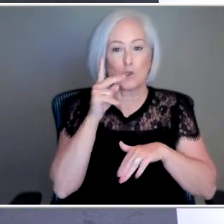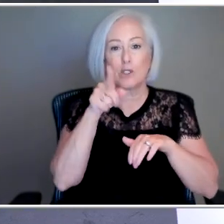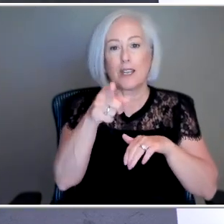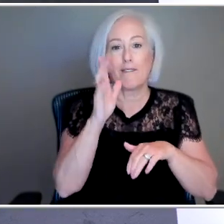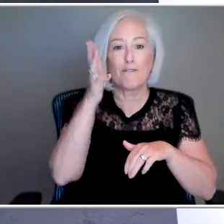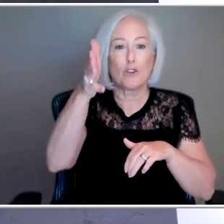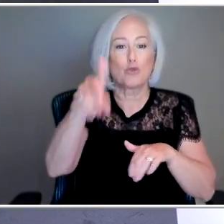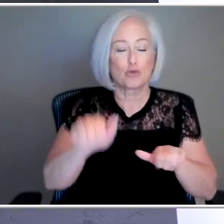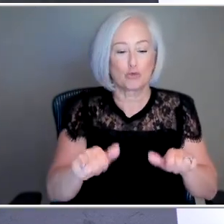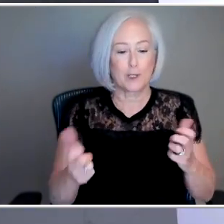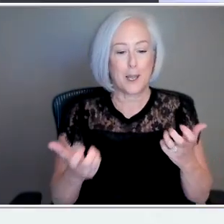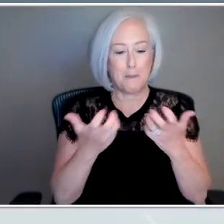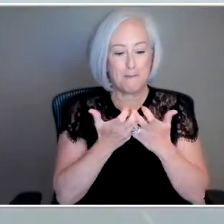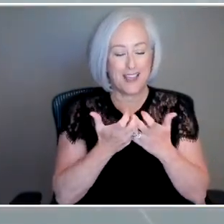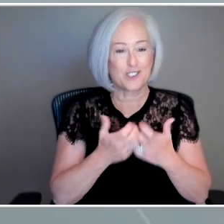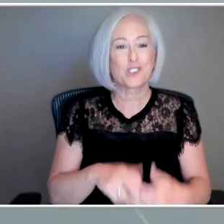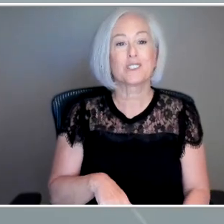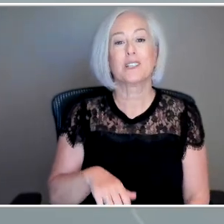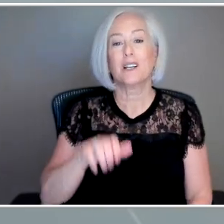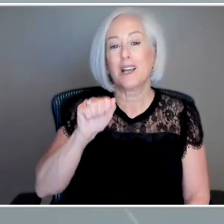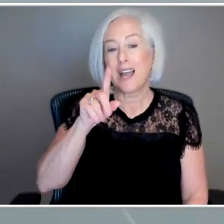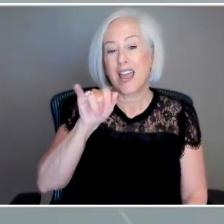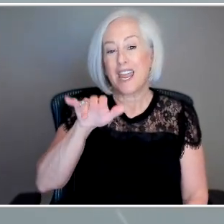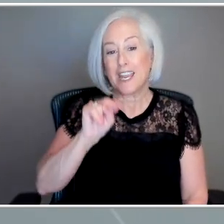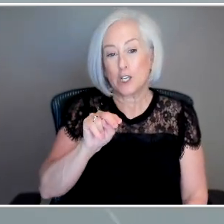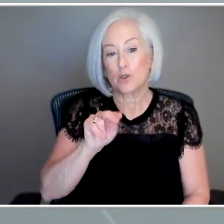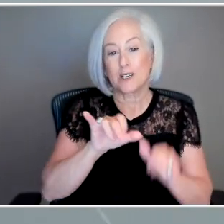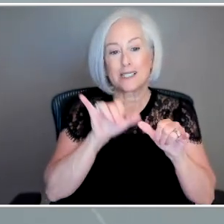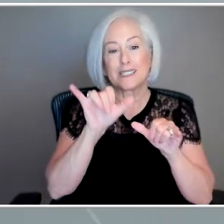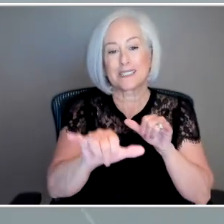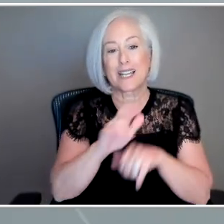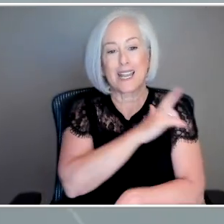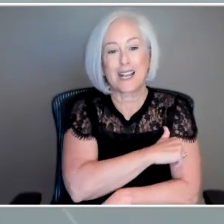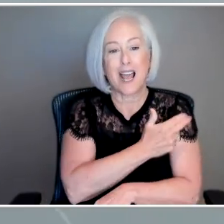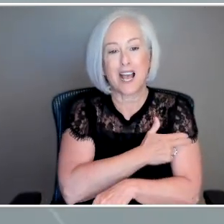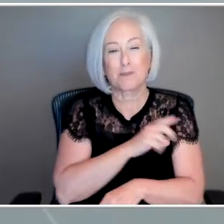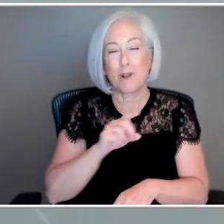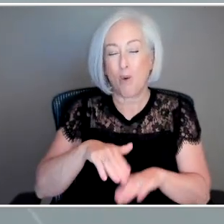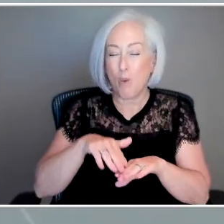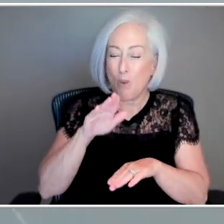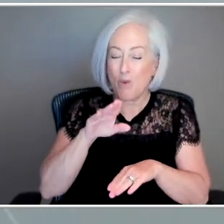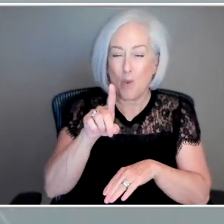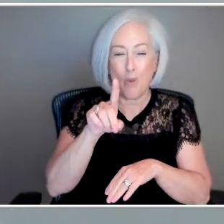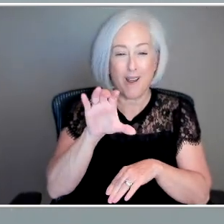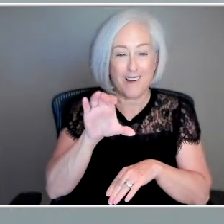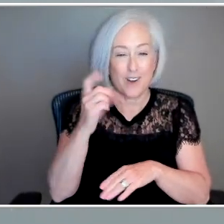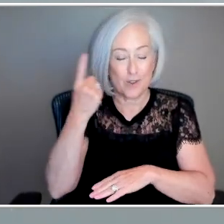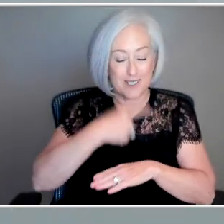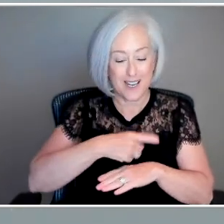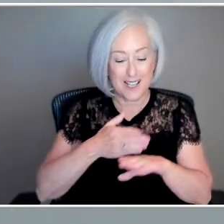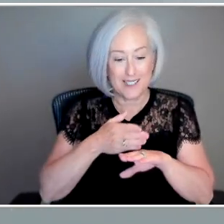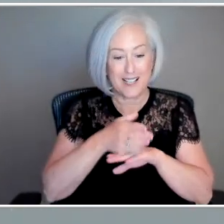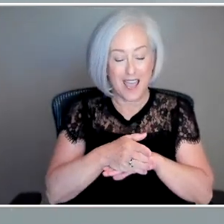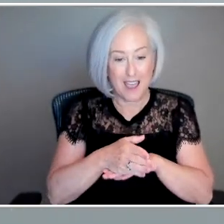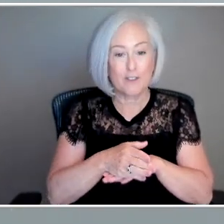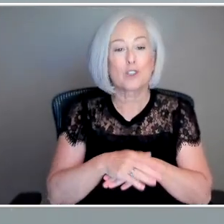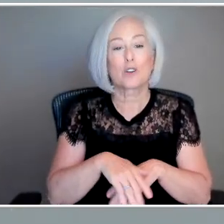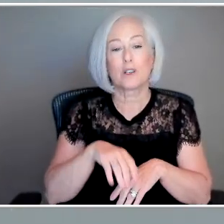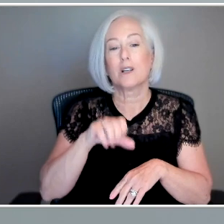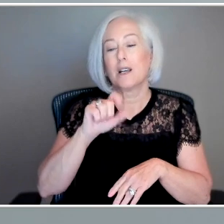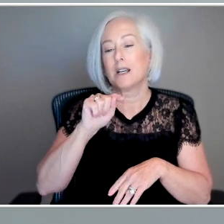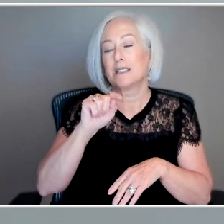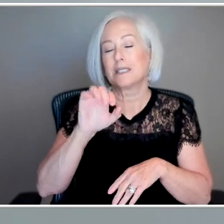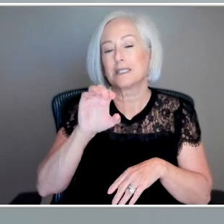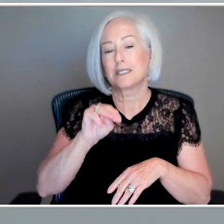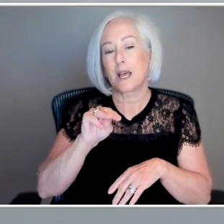in the hospital for more than 100 days post-transplant. Erica, now again, you're also now a